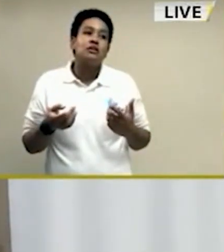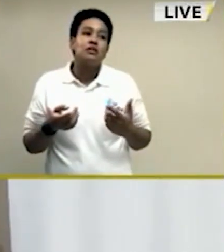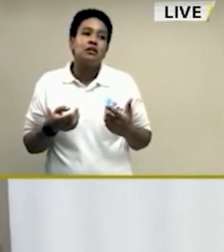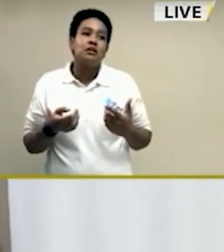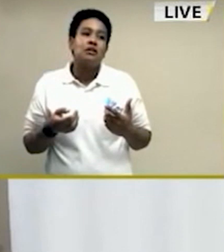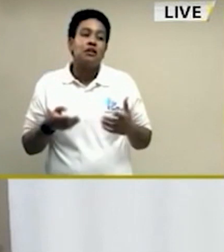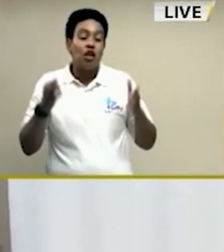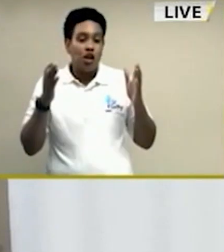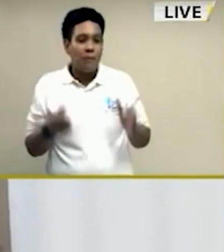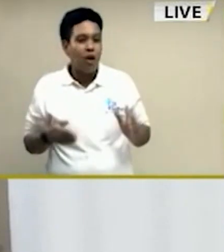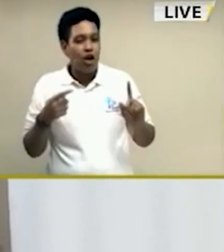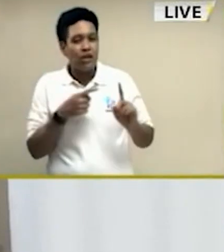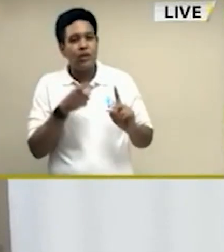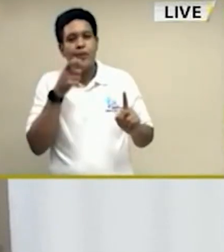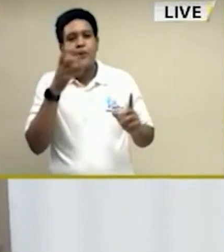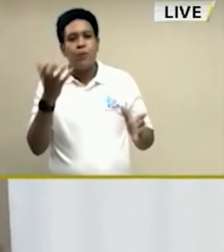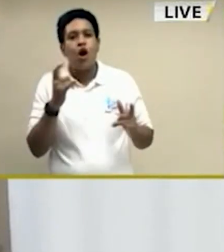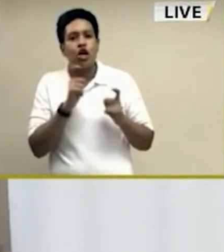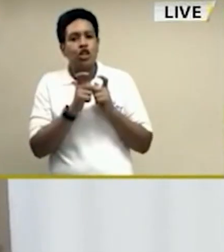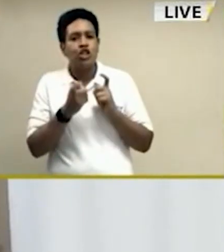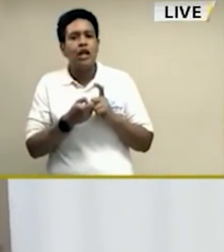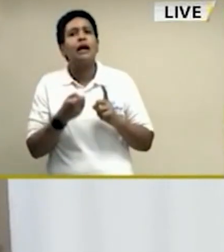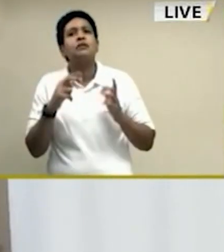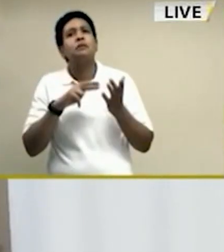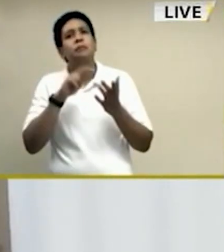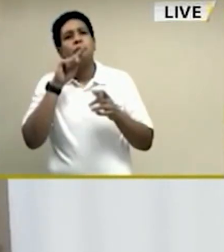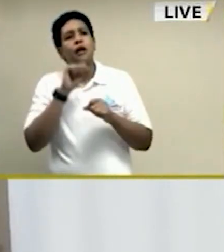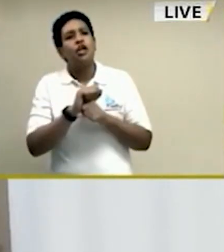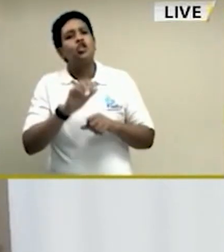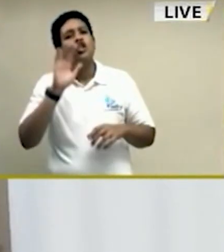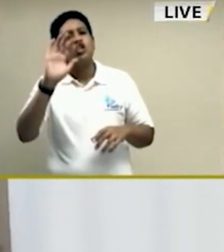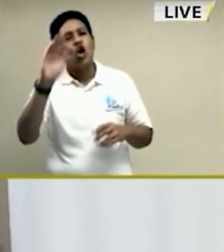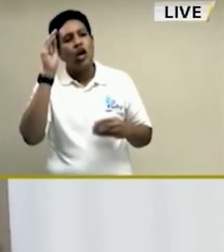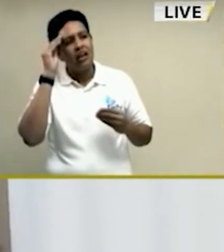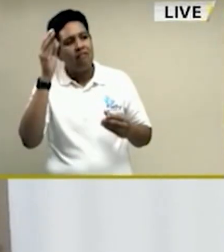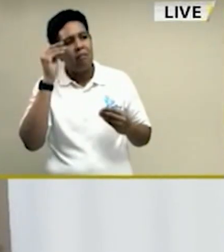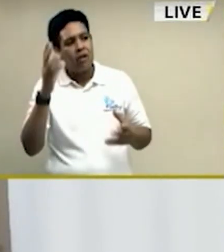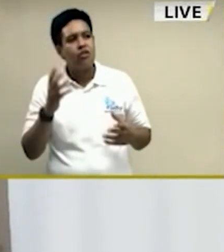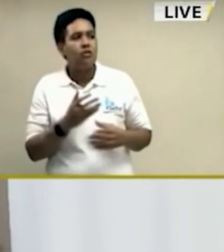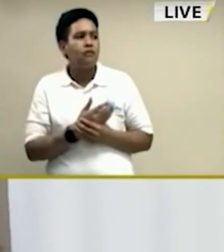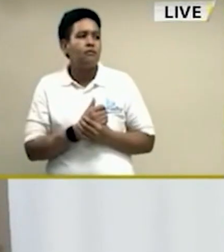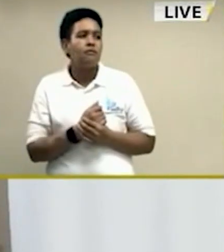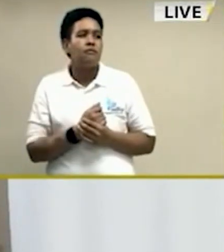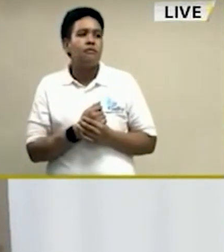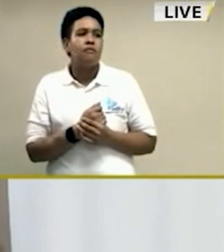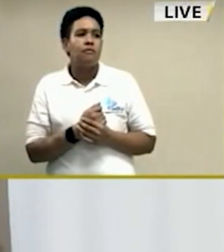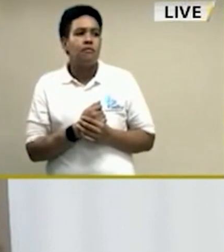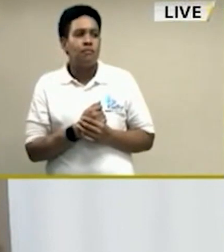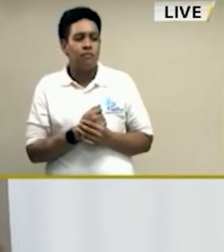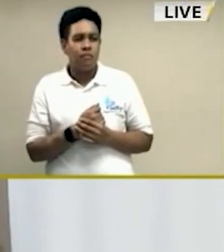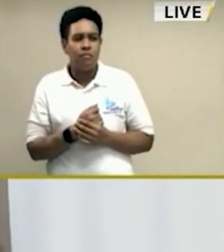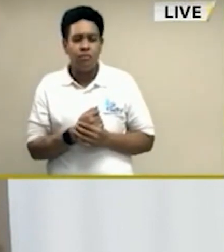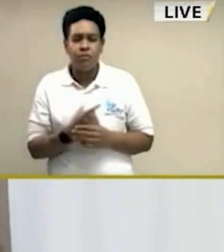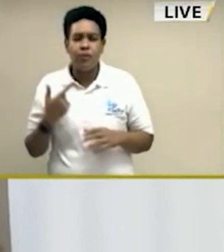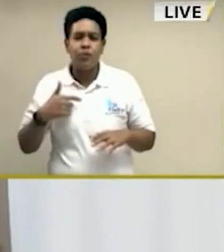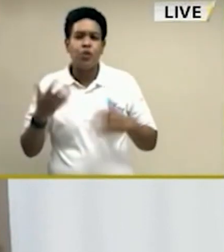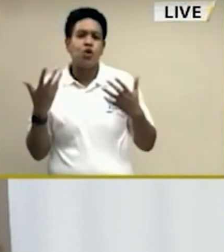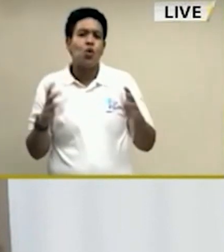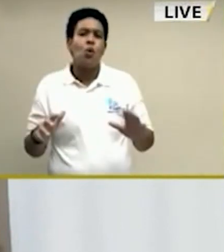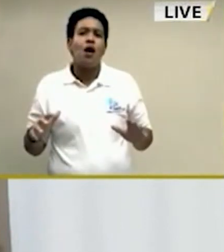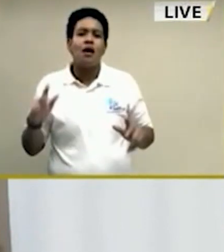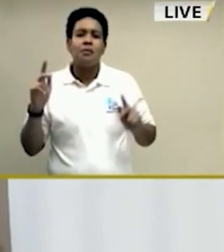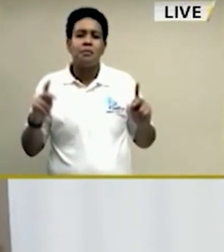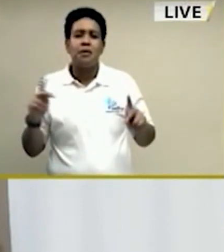the person that would want to change this information. It's your information. And it's your information, right? We don't want